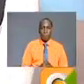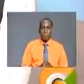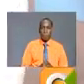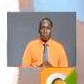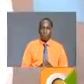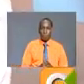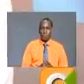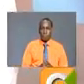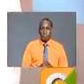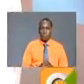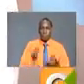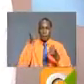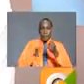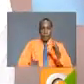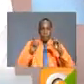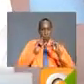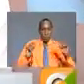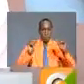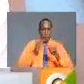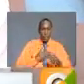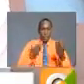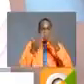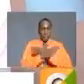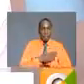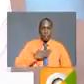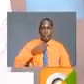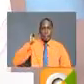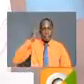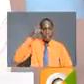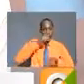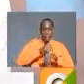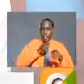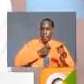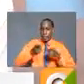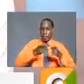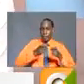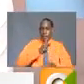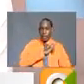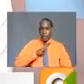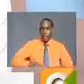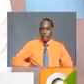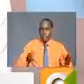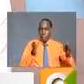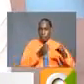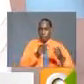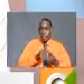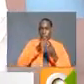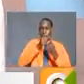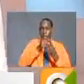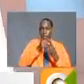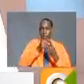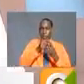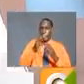Now, on my kicker tonight, I think it's time to regulate religious organizations, especially